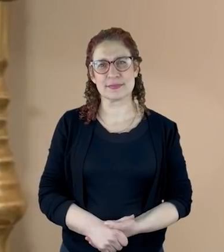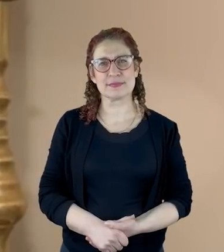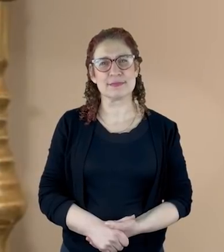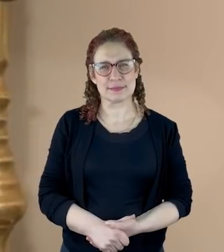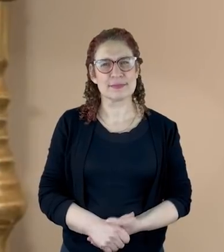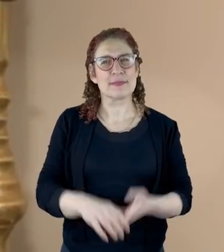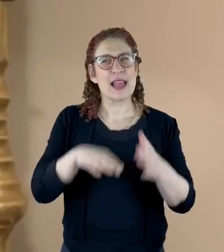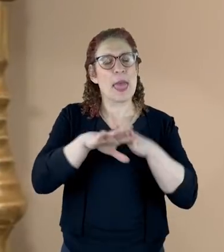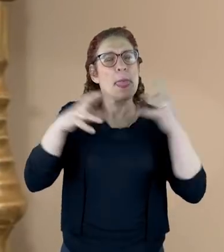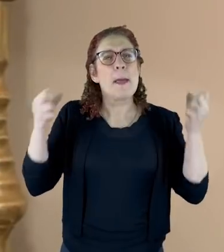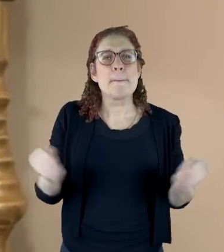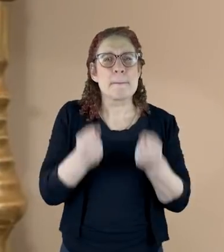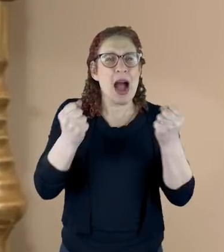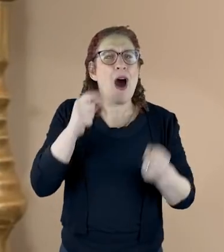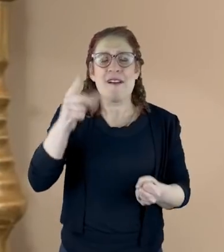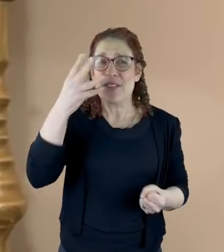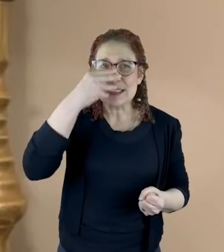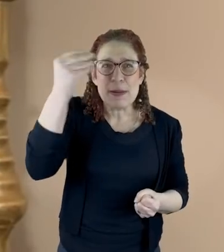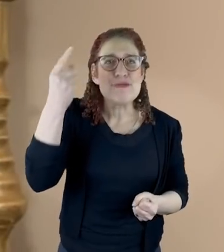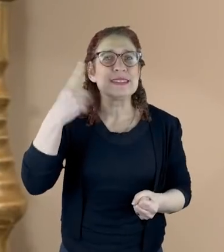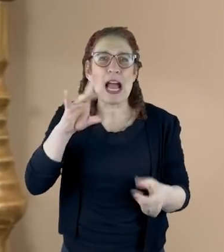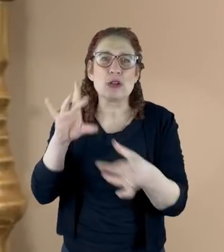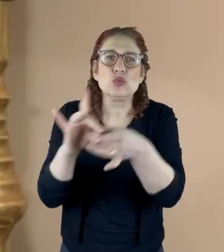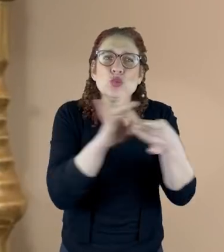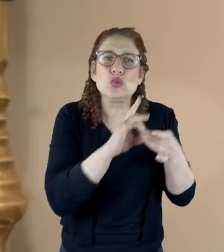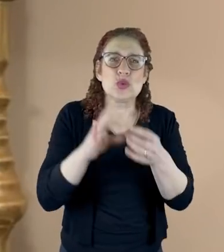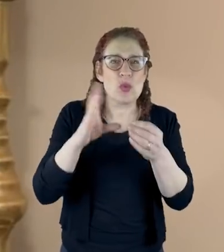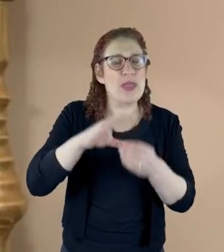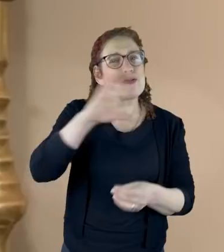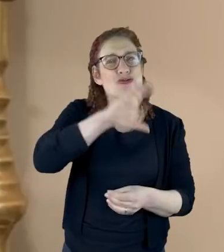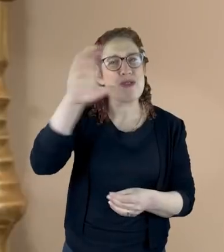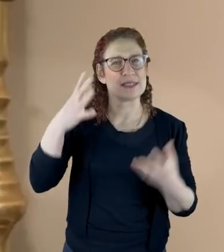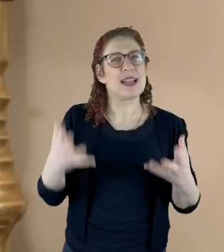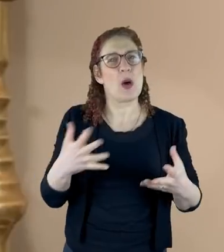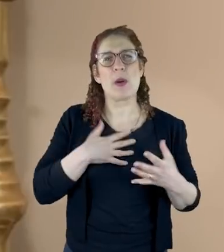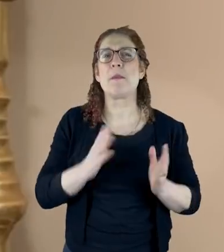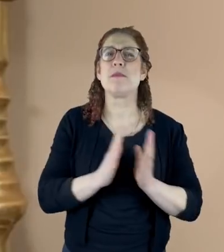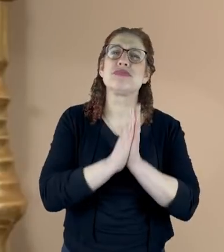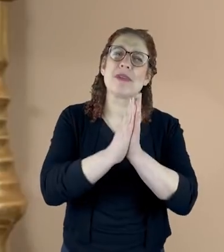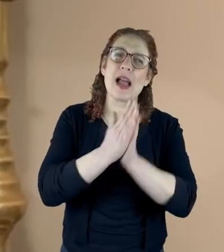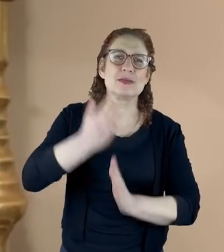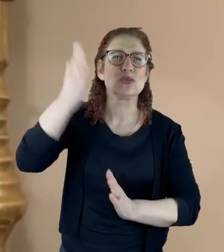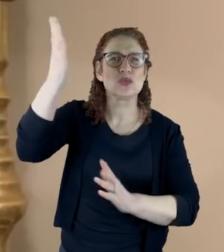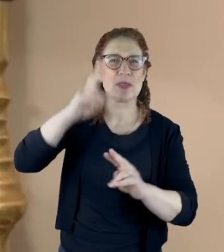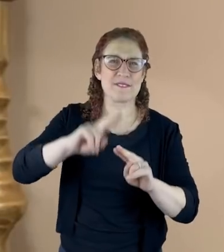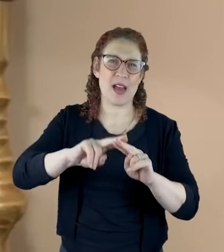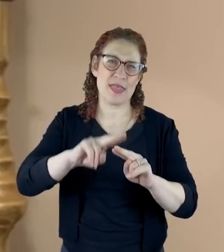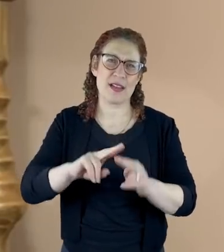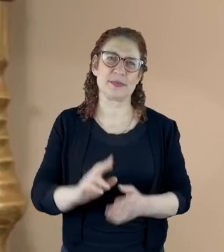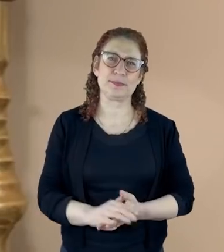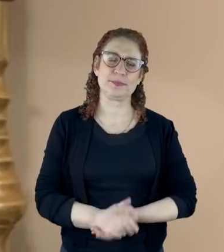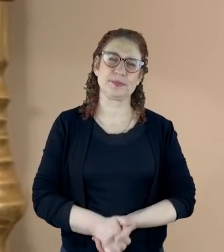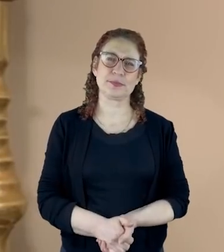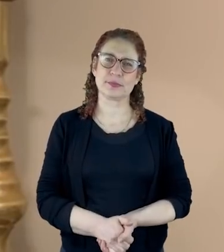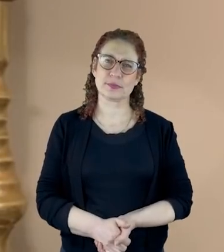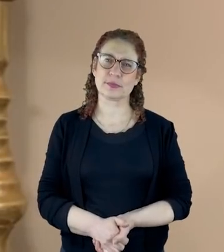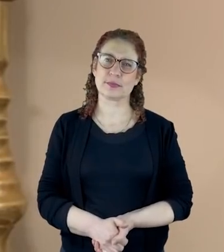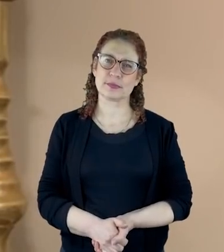In the power of the Spirit and in union with Christ, let us pray to the Father.